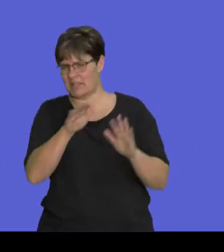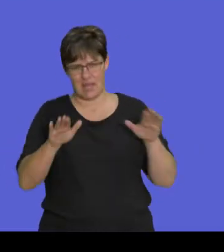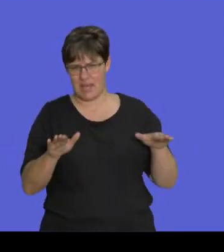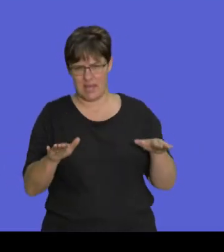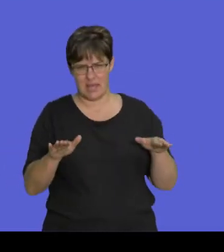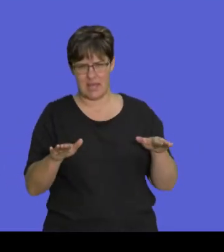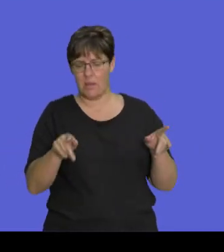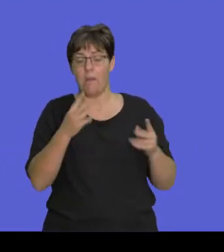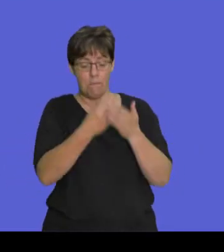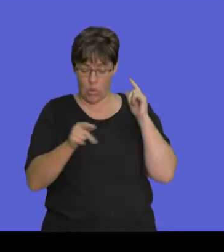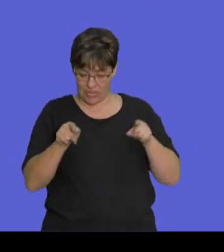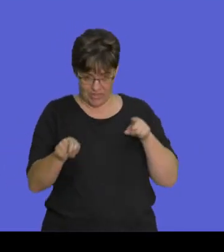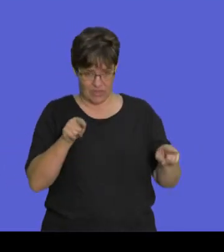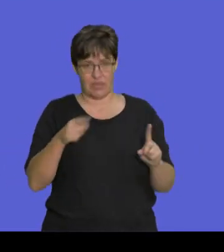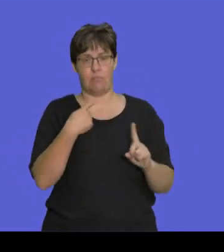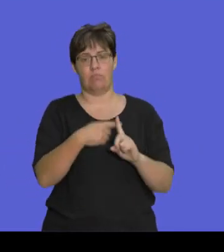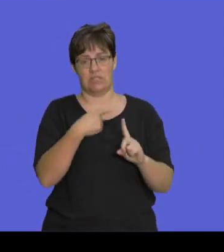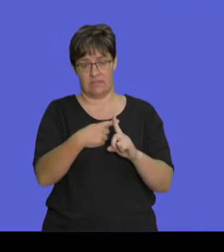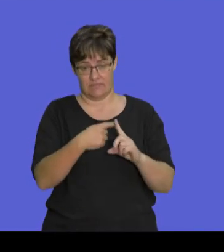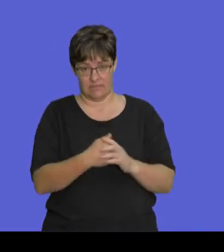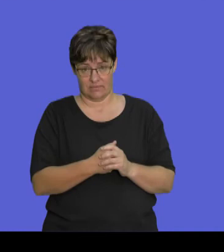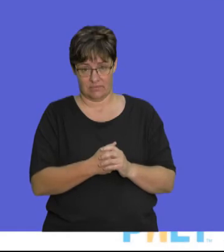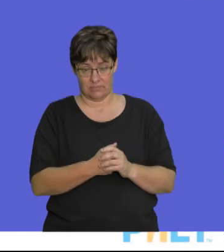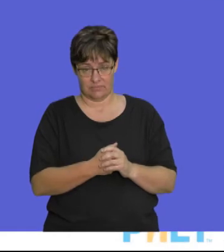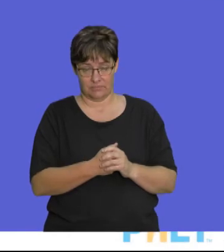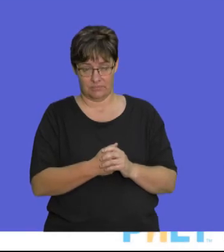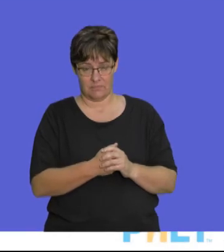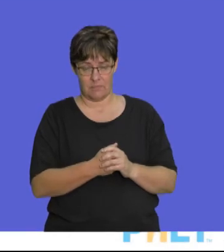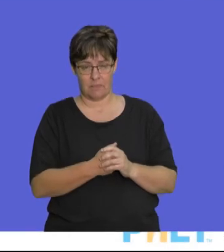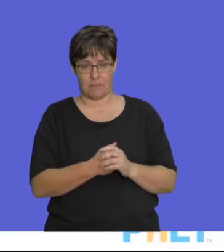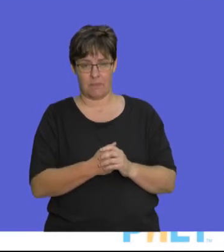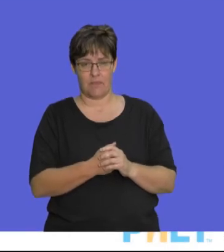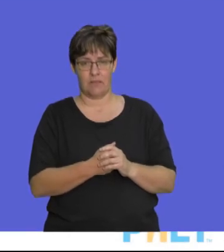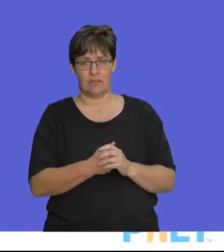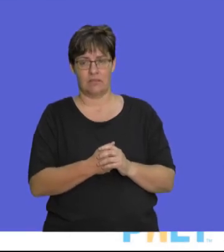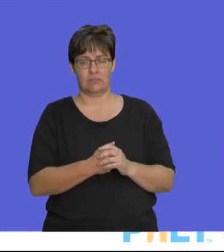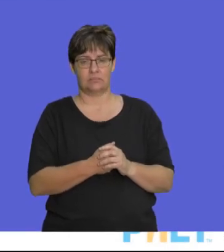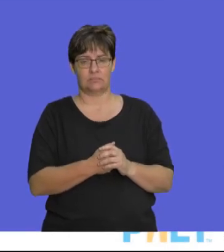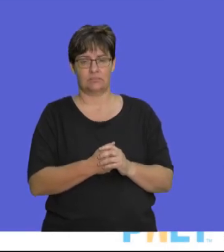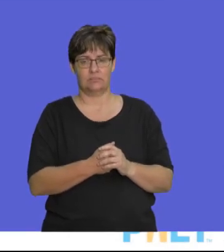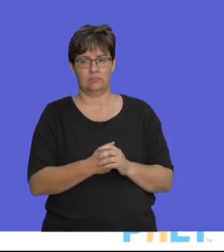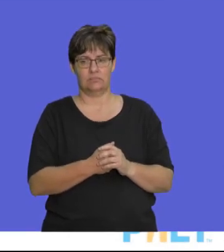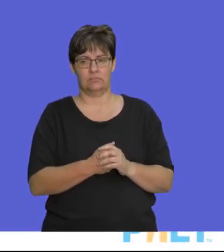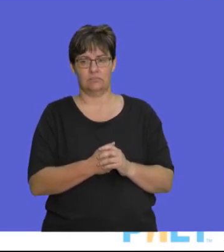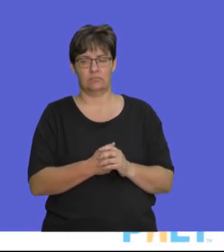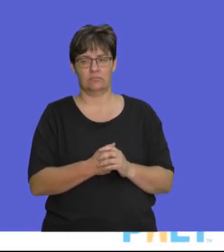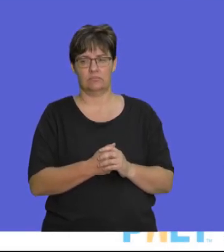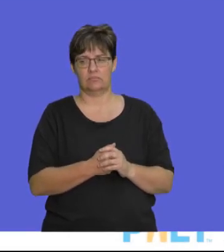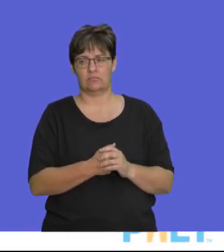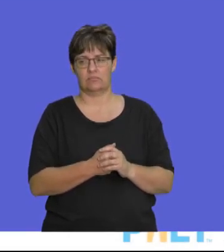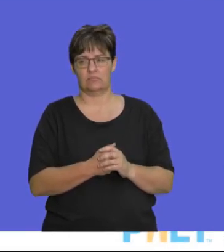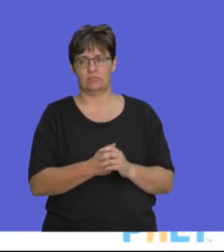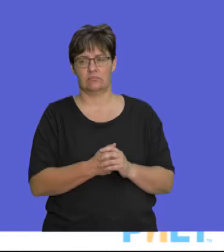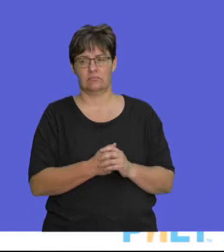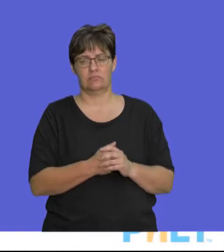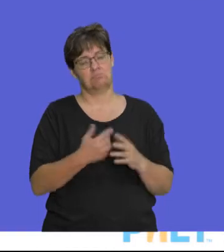actually like, right? Okay? So if we were to, say for argument's sake, use